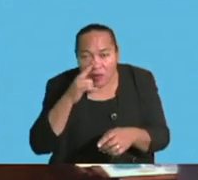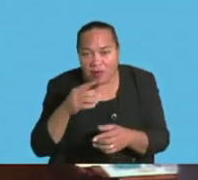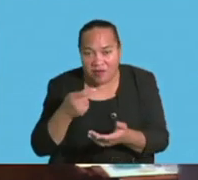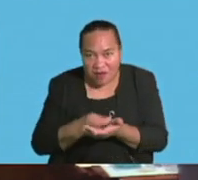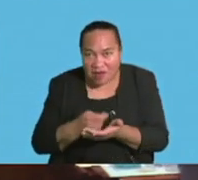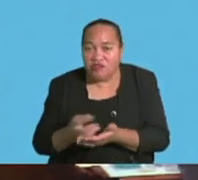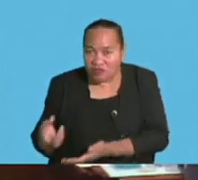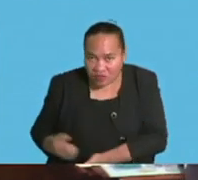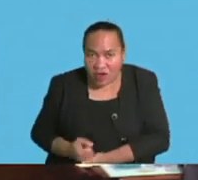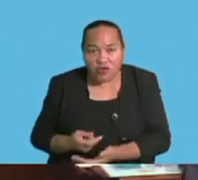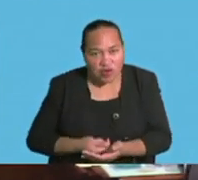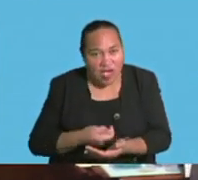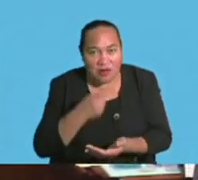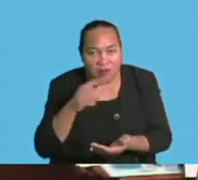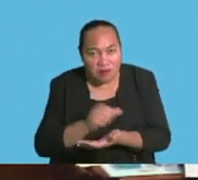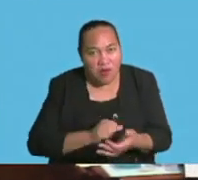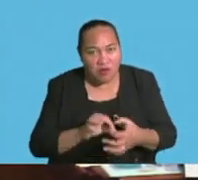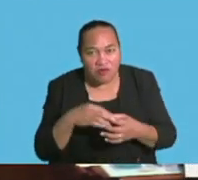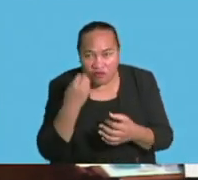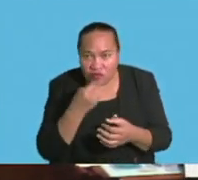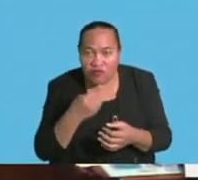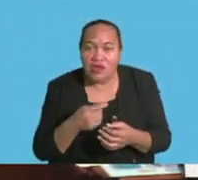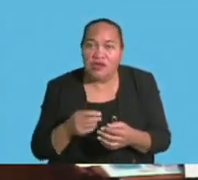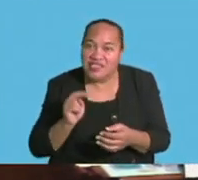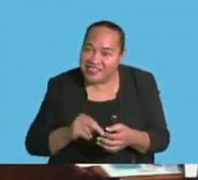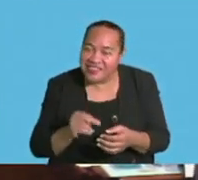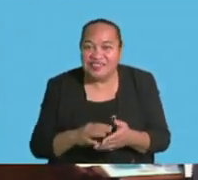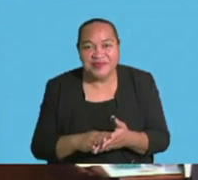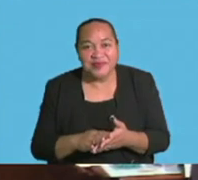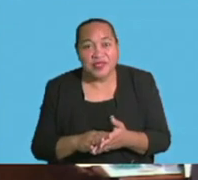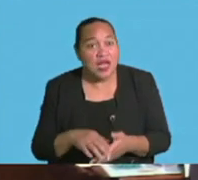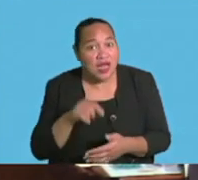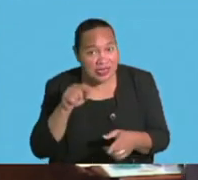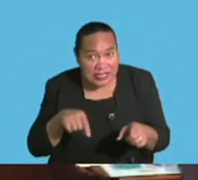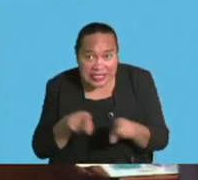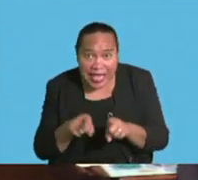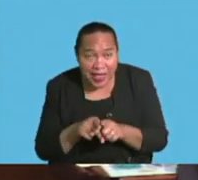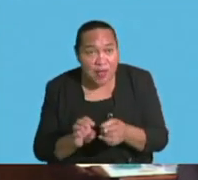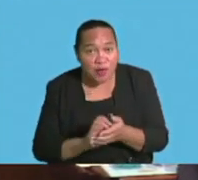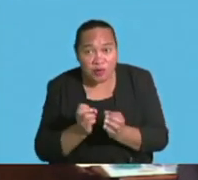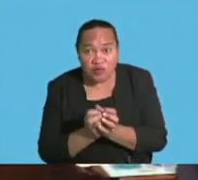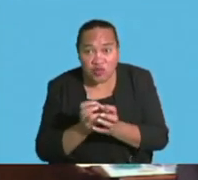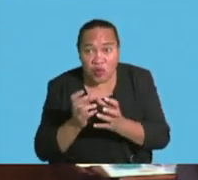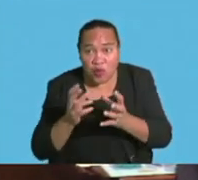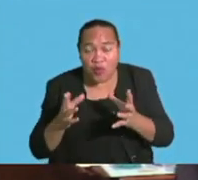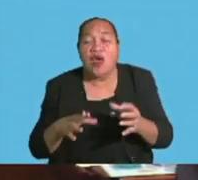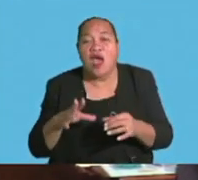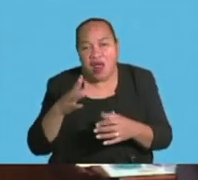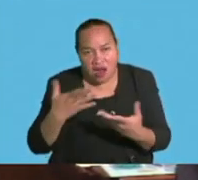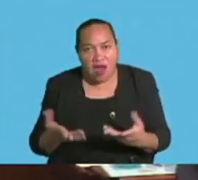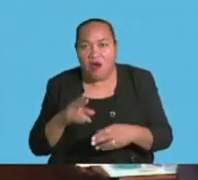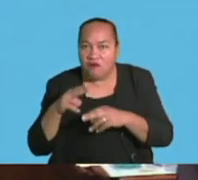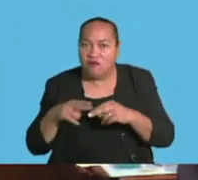basic needs. Honorable Speaker, it is this same growth that has enabled Fiji to take